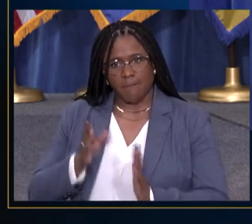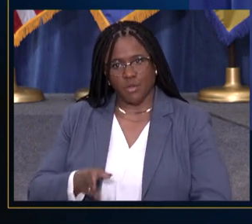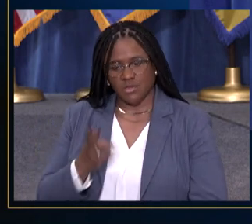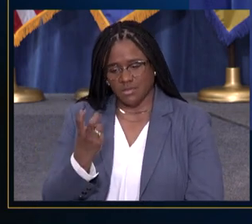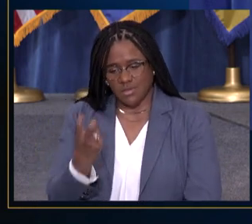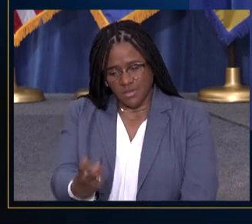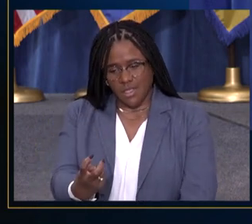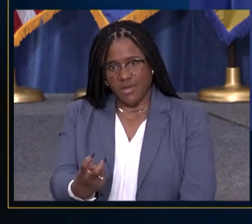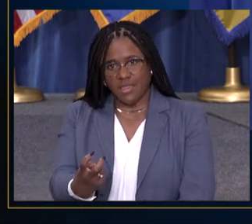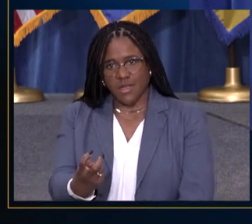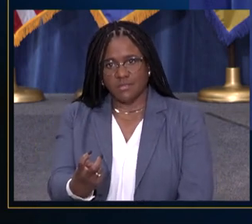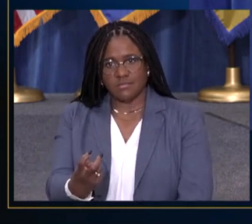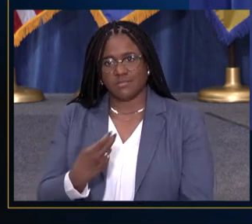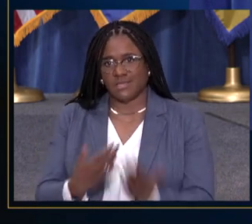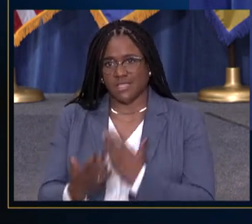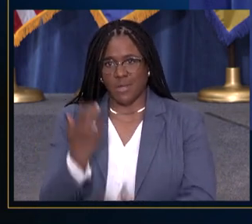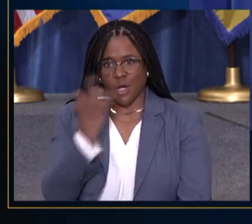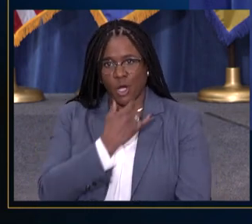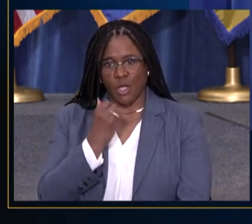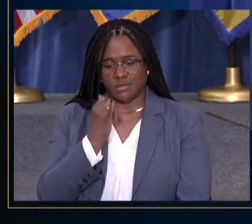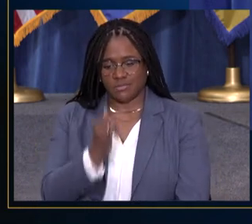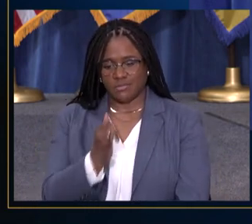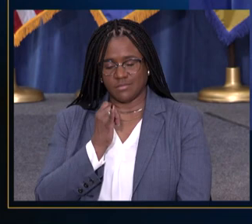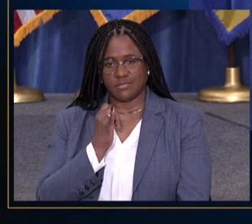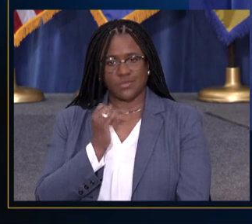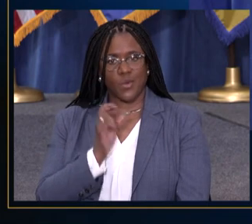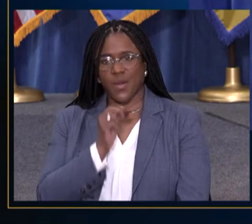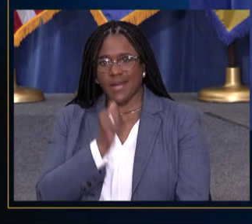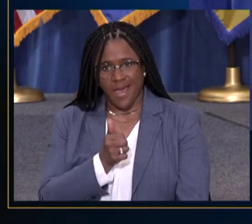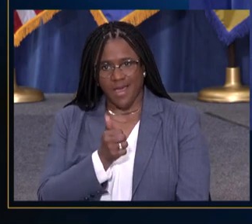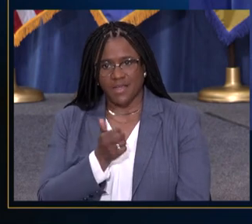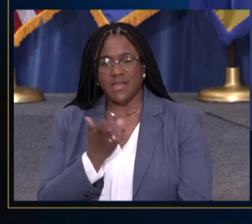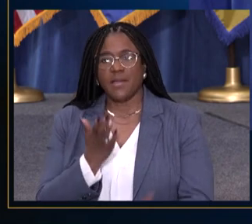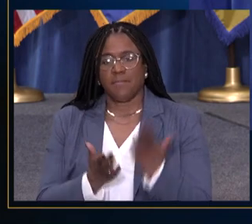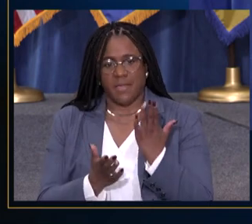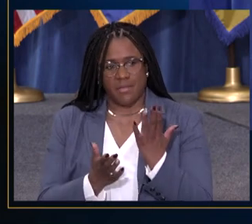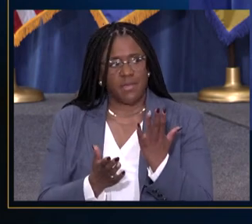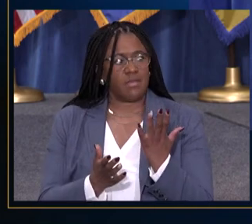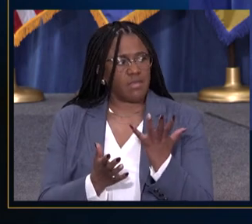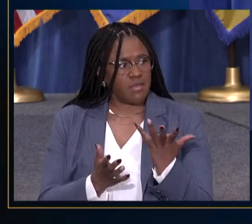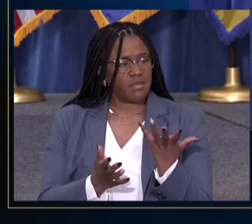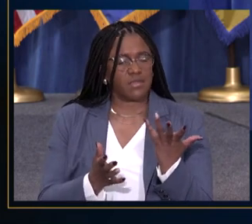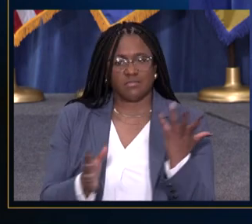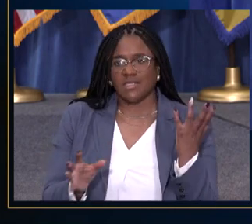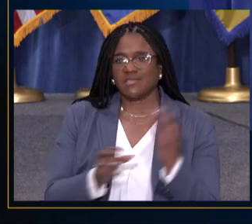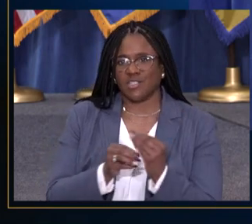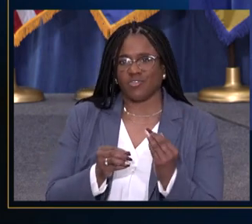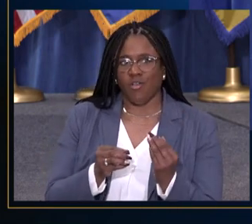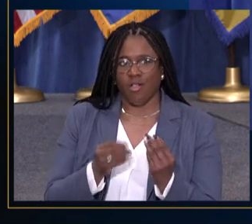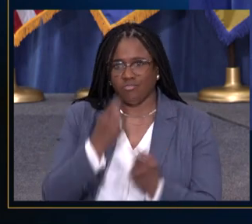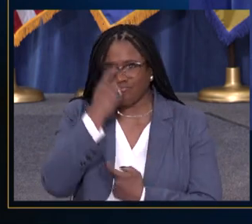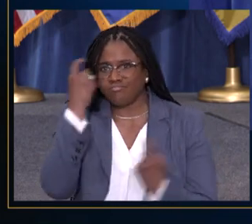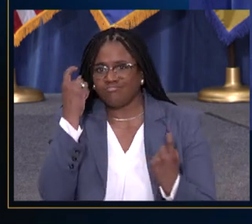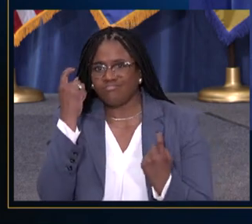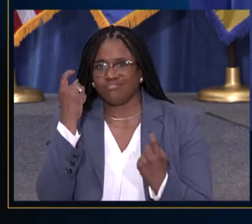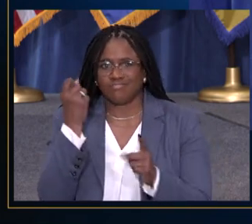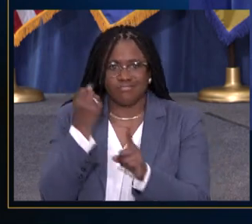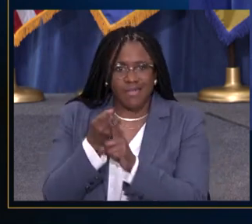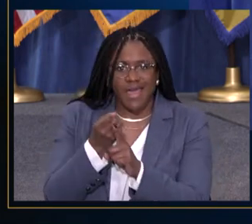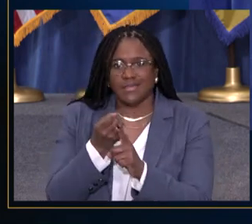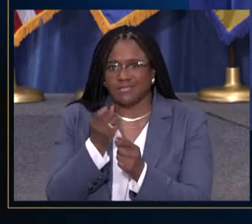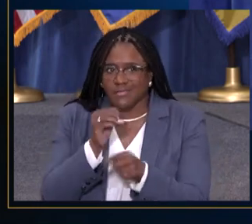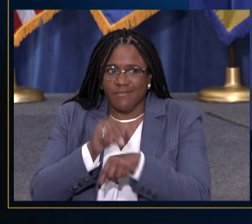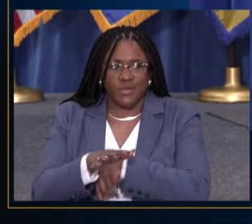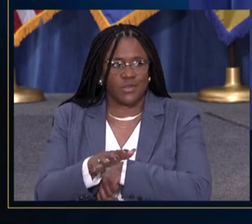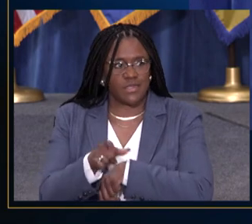of me, whether they look exactly like me or not, there may be some additional baggage or things or impact influences that